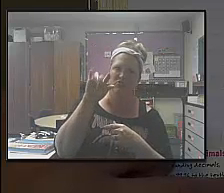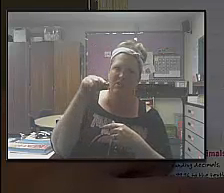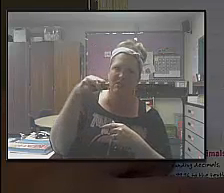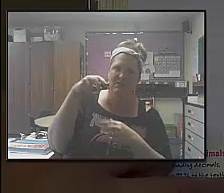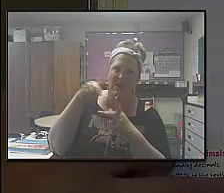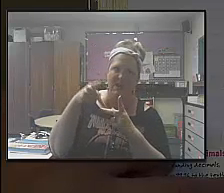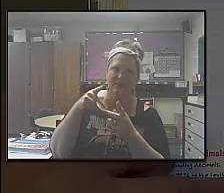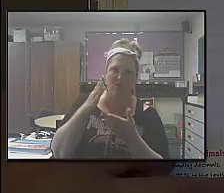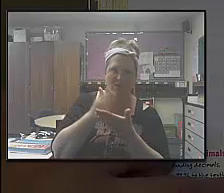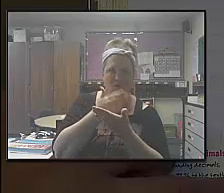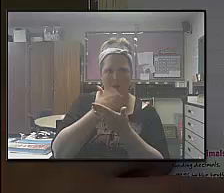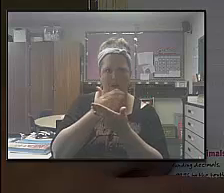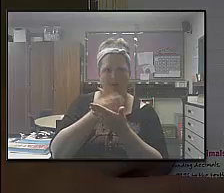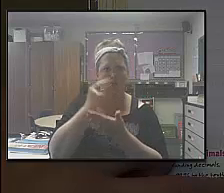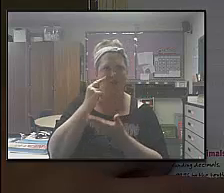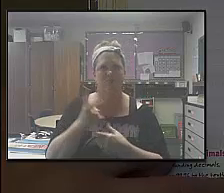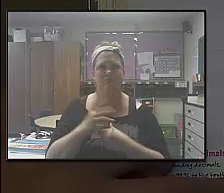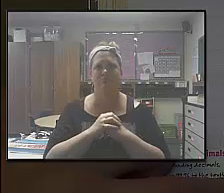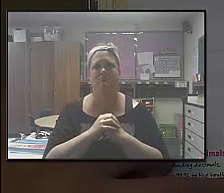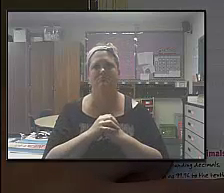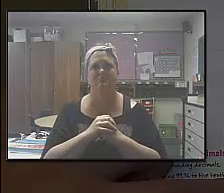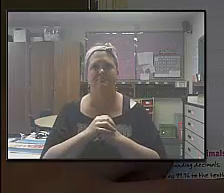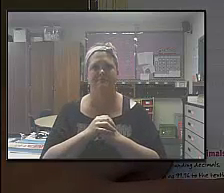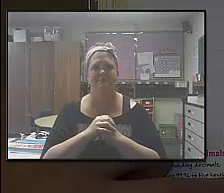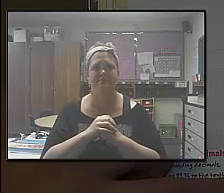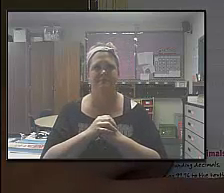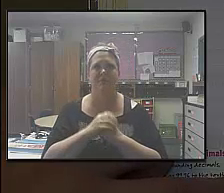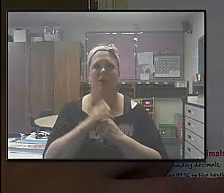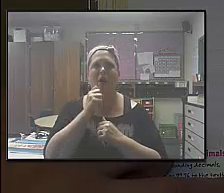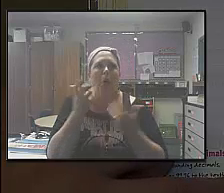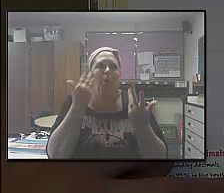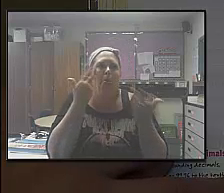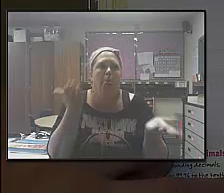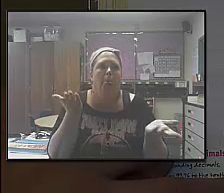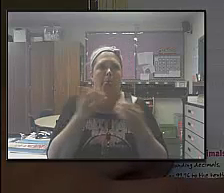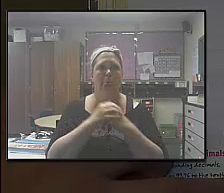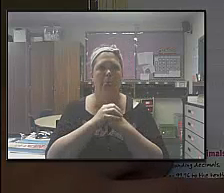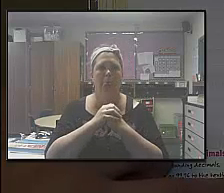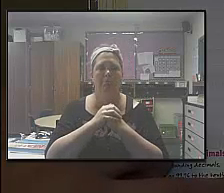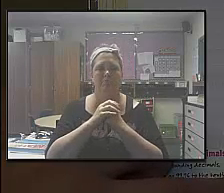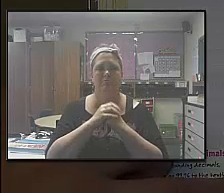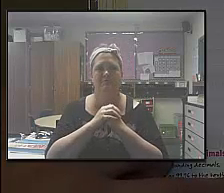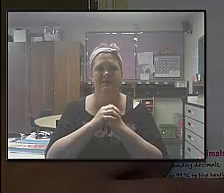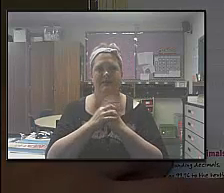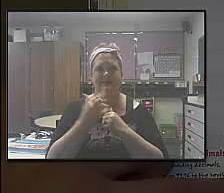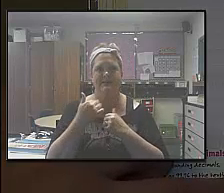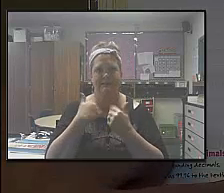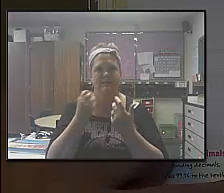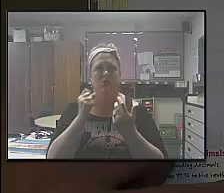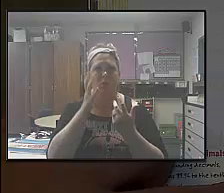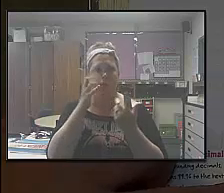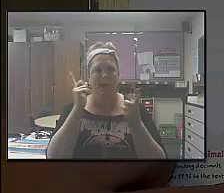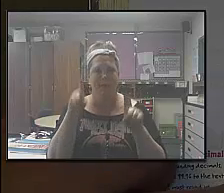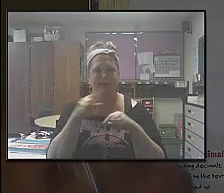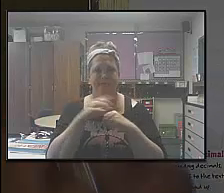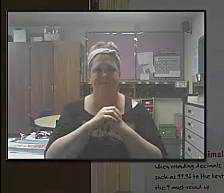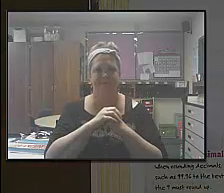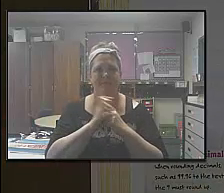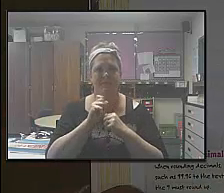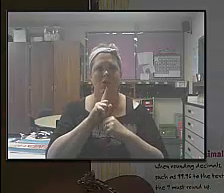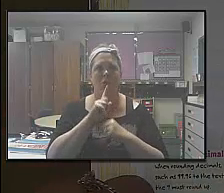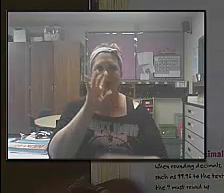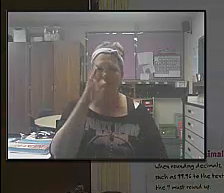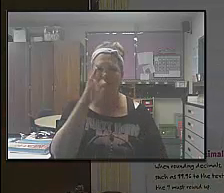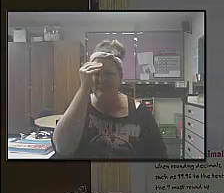buttons on your shirt, straight line. Then we're going to add in our tenth place. 1 plus 8 is 9. Come to me. Add in our So one.